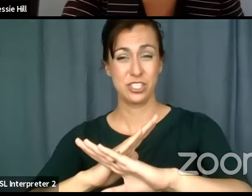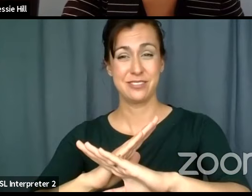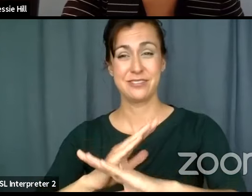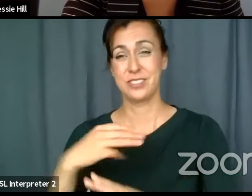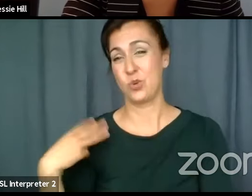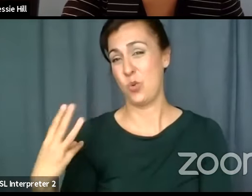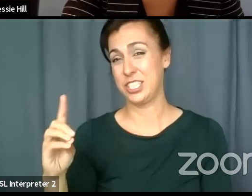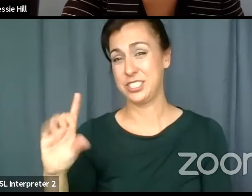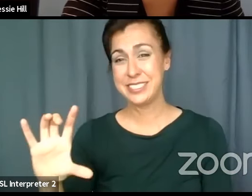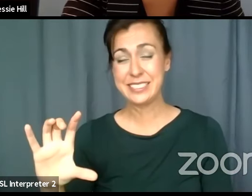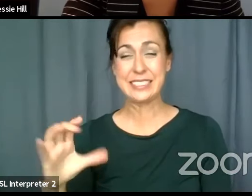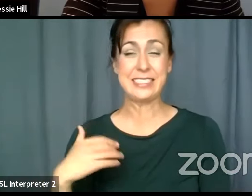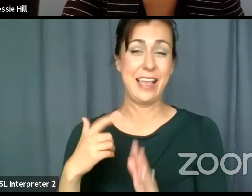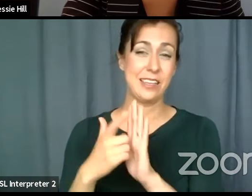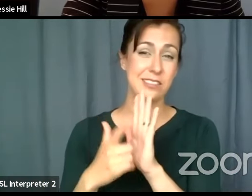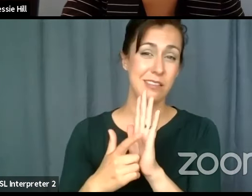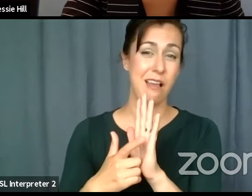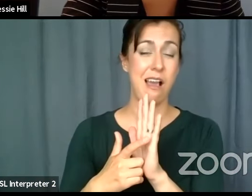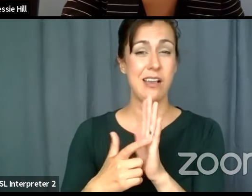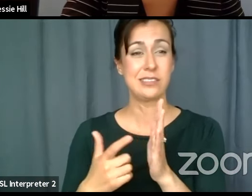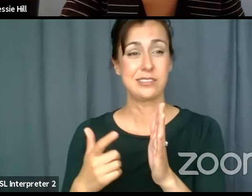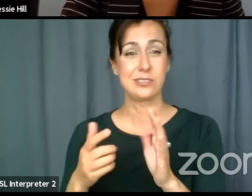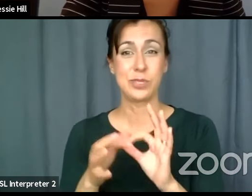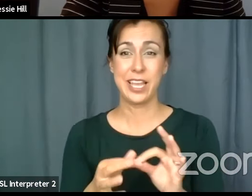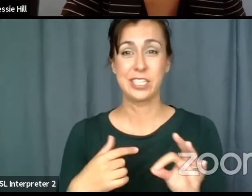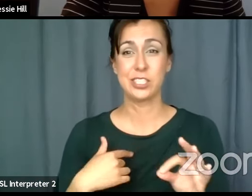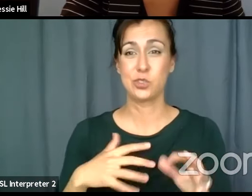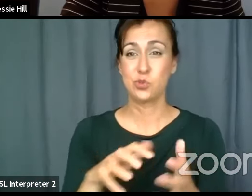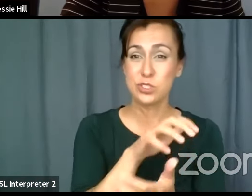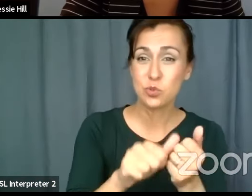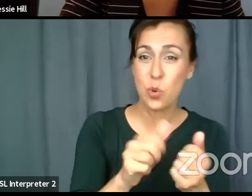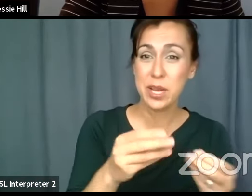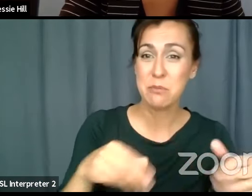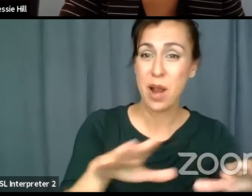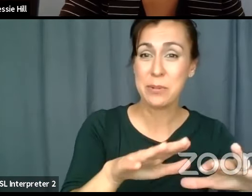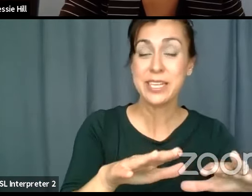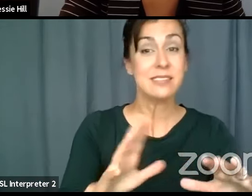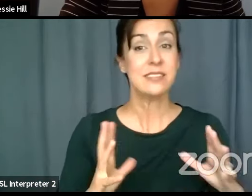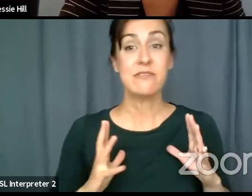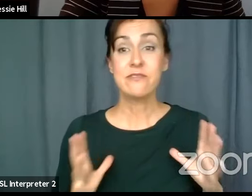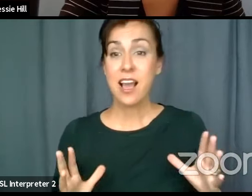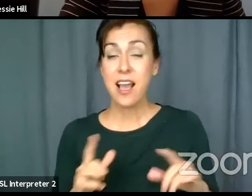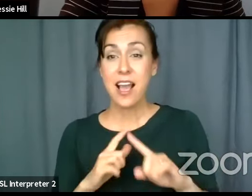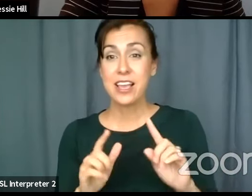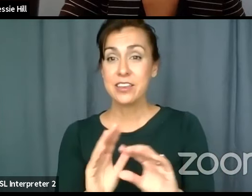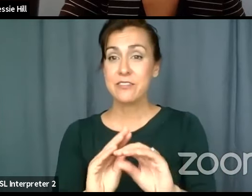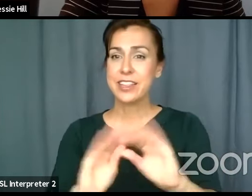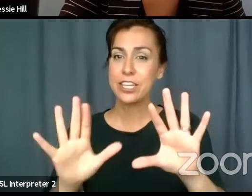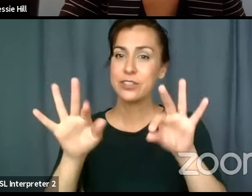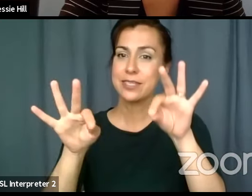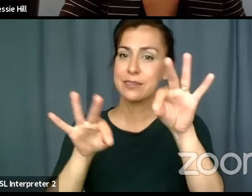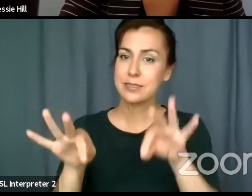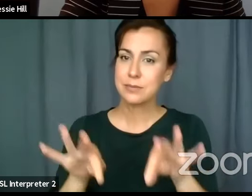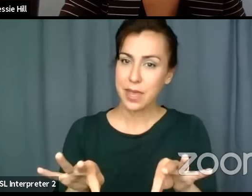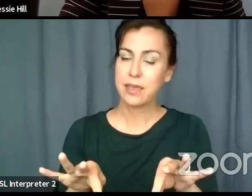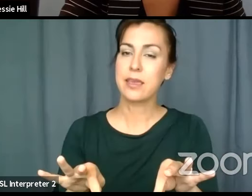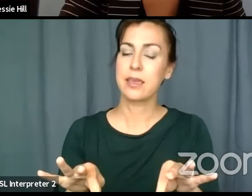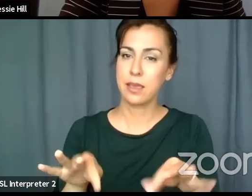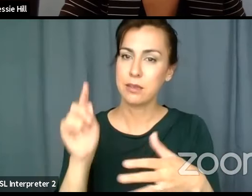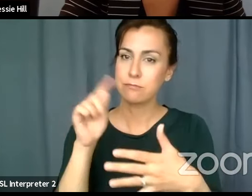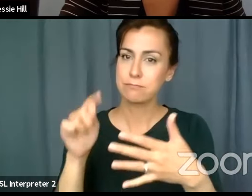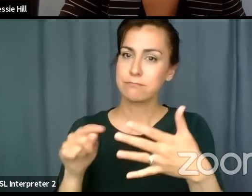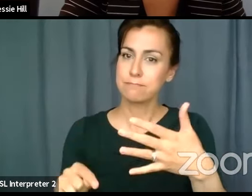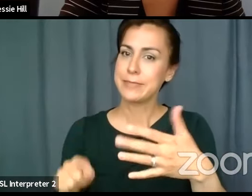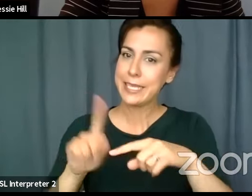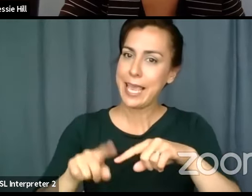public property, are fine when they're clear about precisely what it is they are saying is off